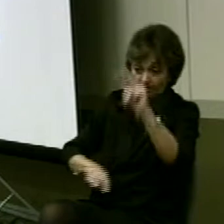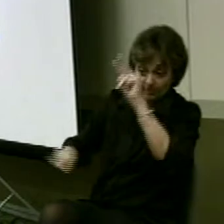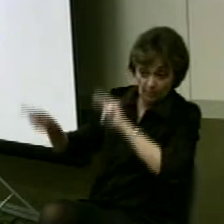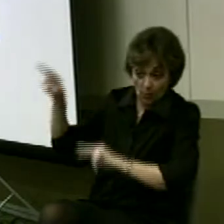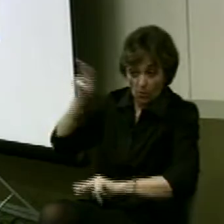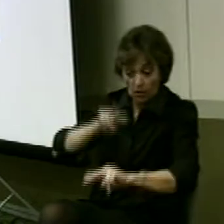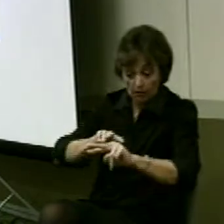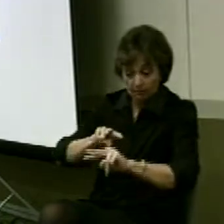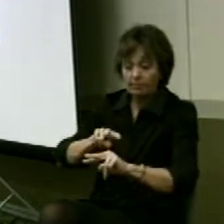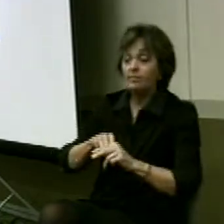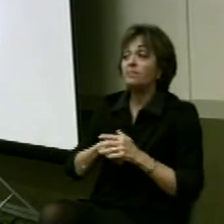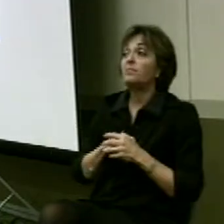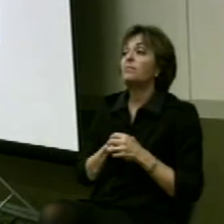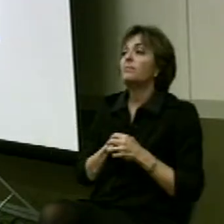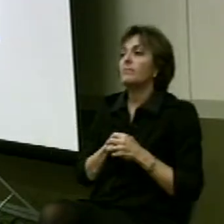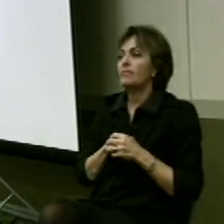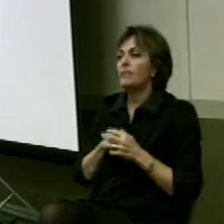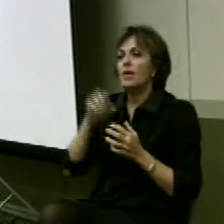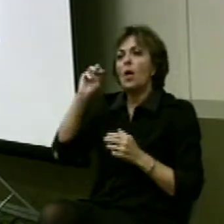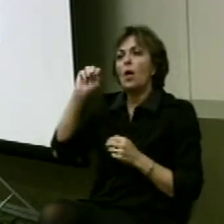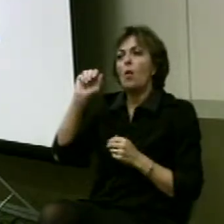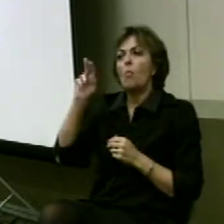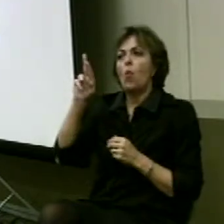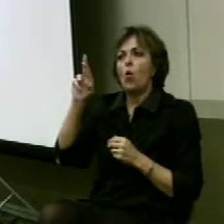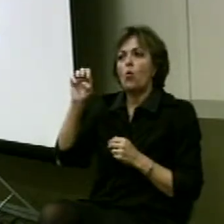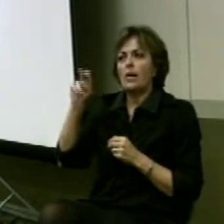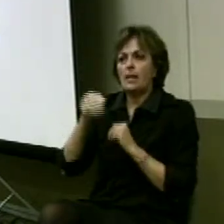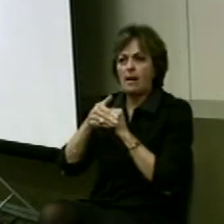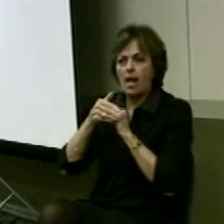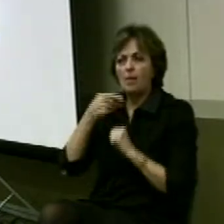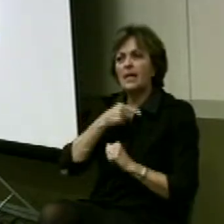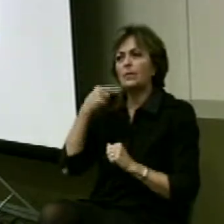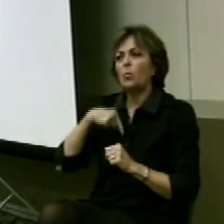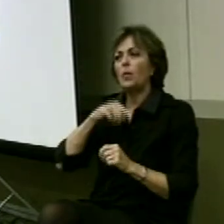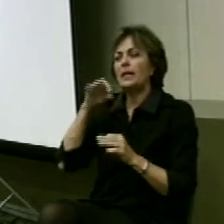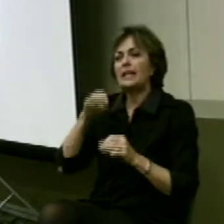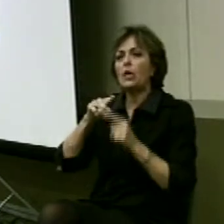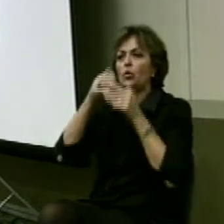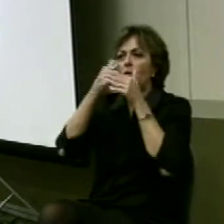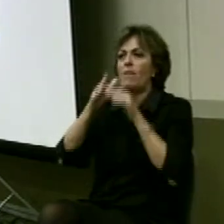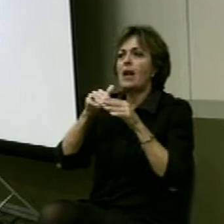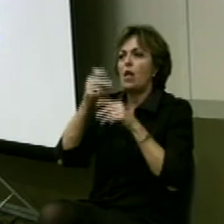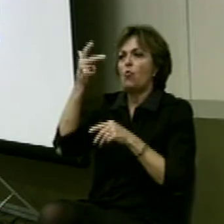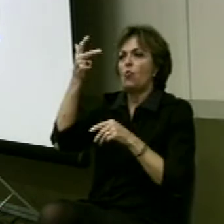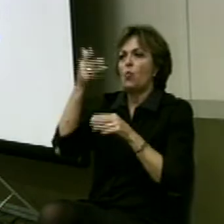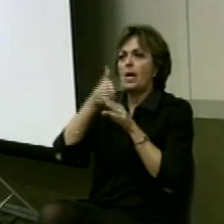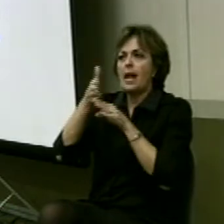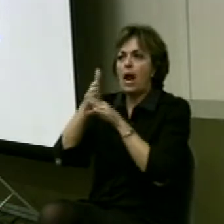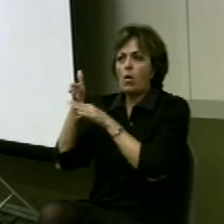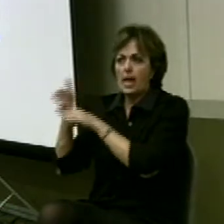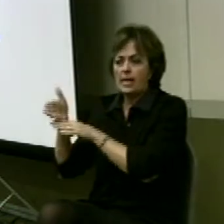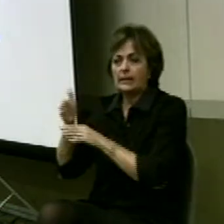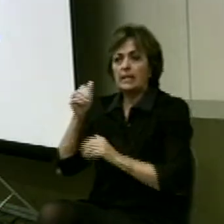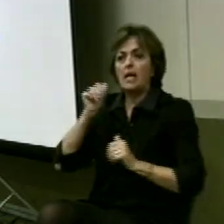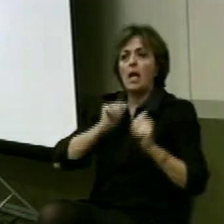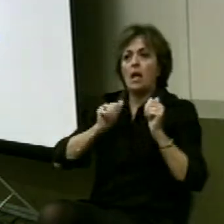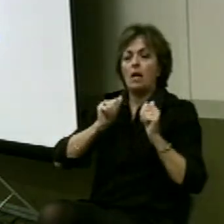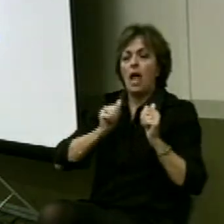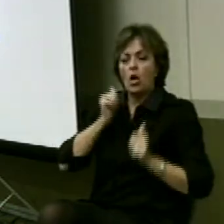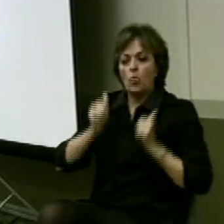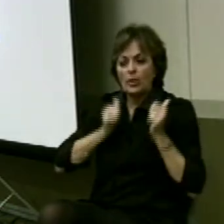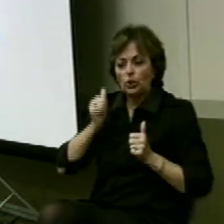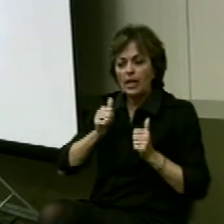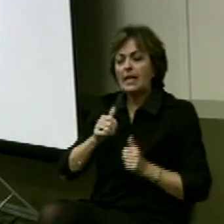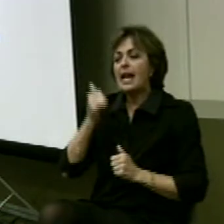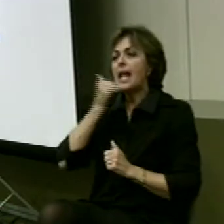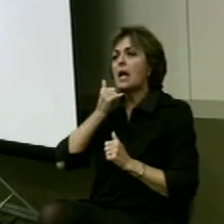categories after taking a long look at it, right? Maureen was helping us with this. We decided to divide it into 3 different